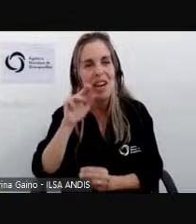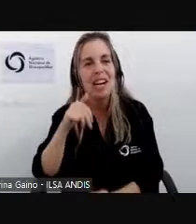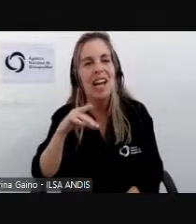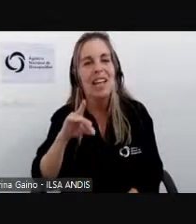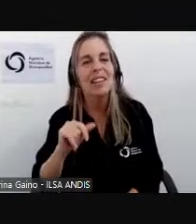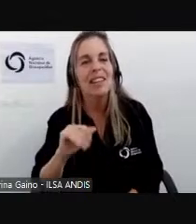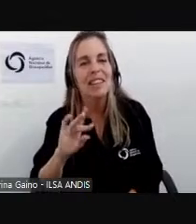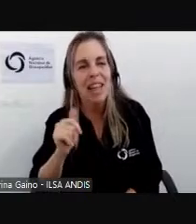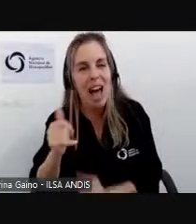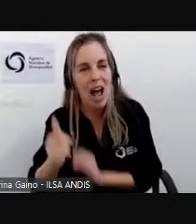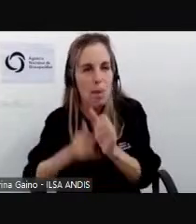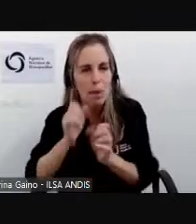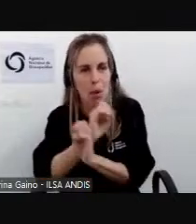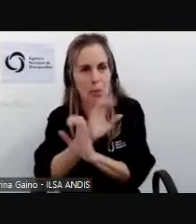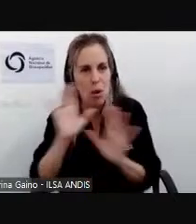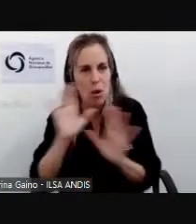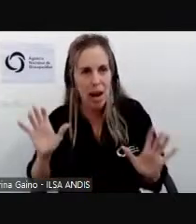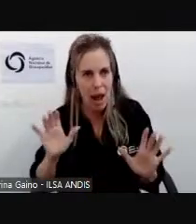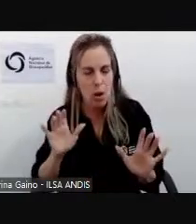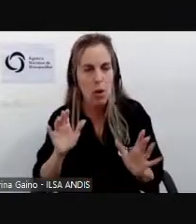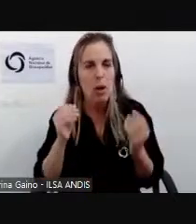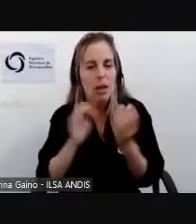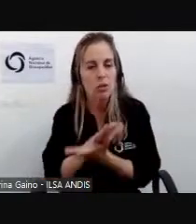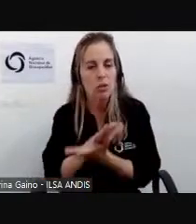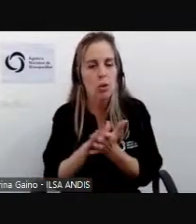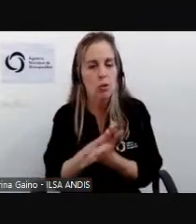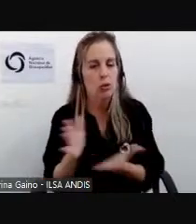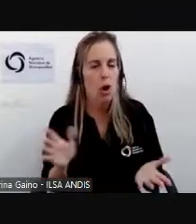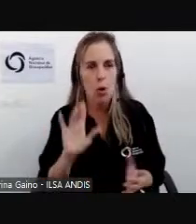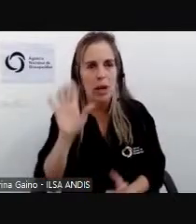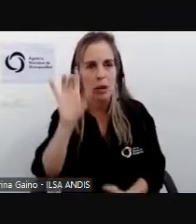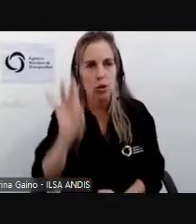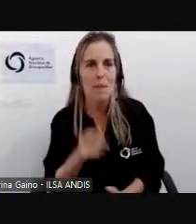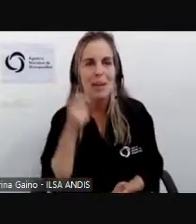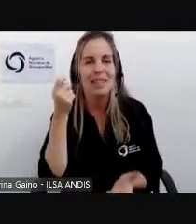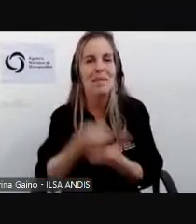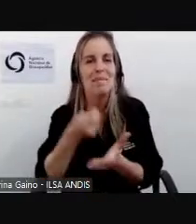extremely clearly a while ago, that reparation can go far